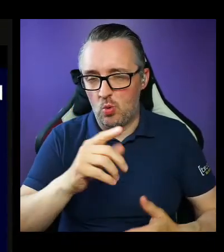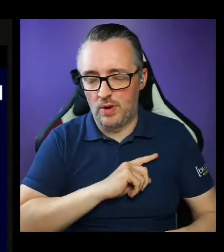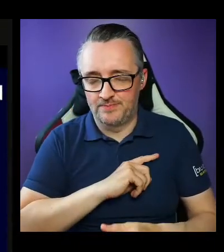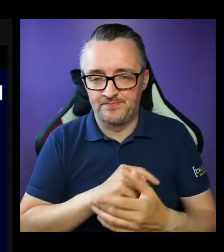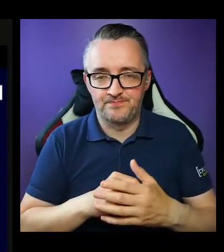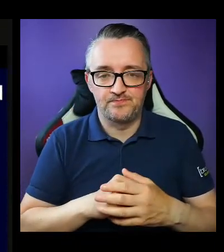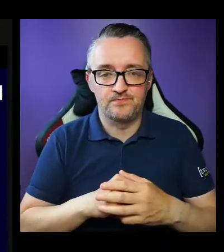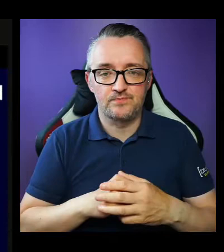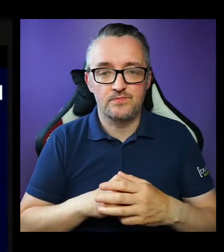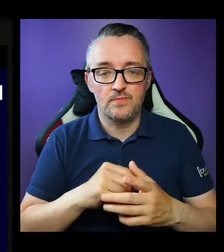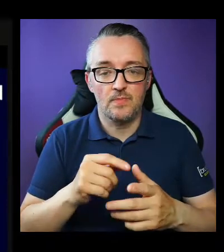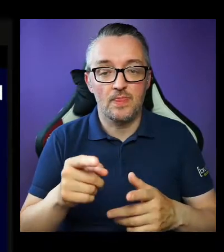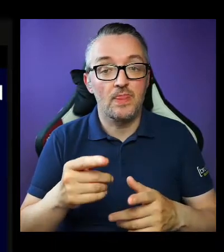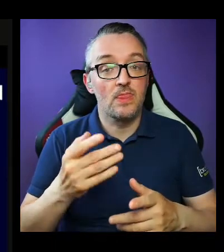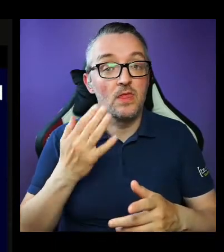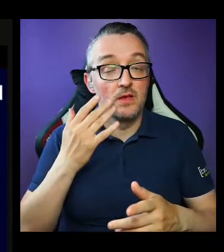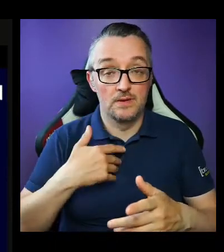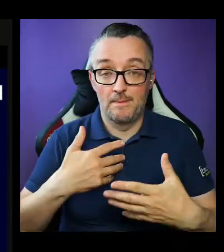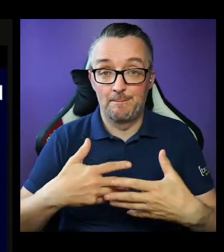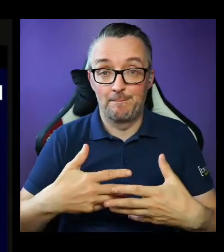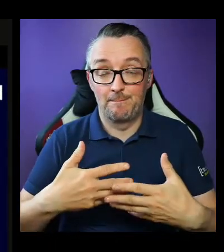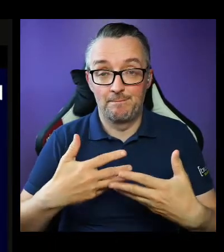we look at the transitions, when we started